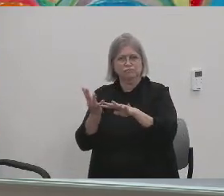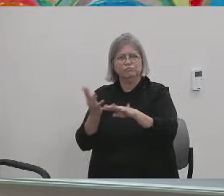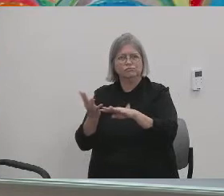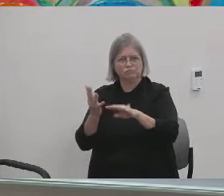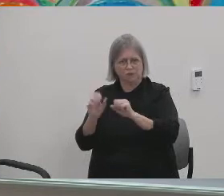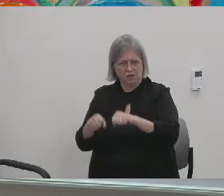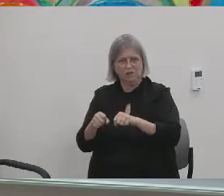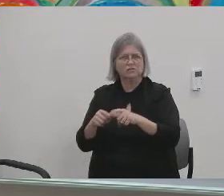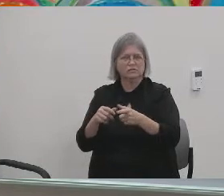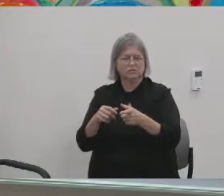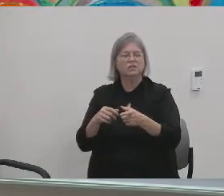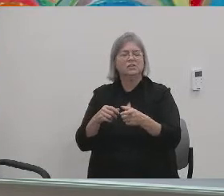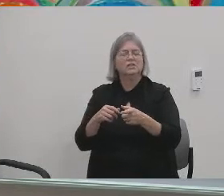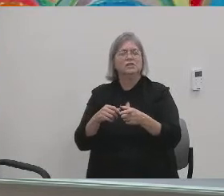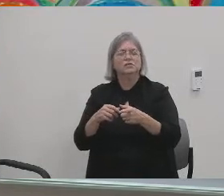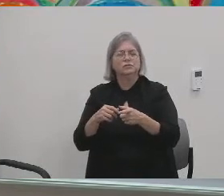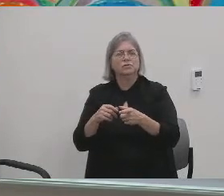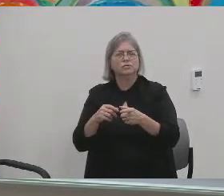this works,